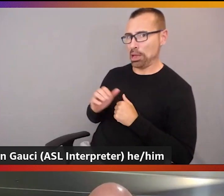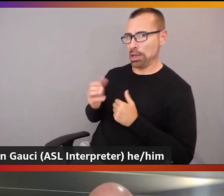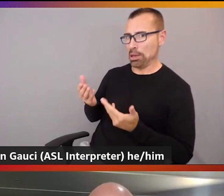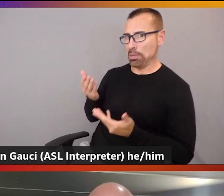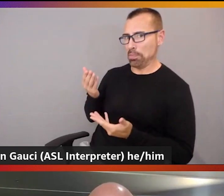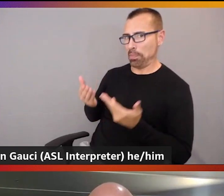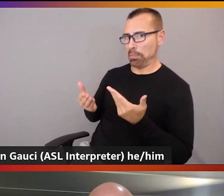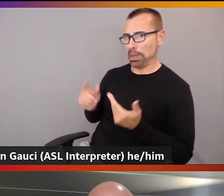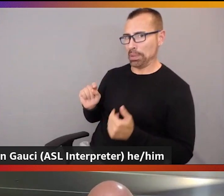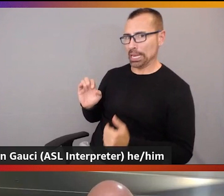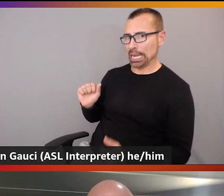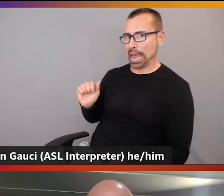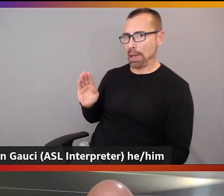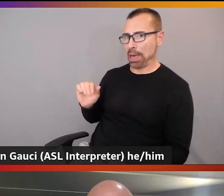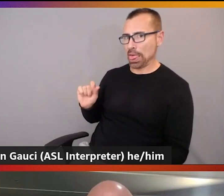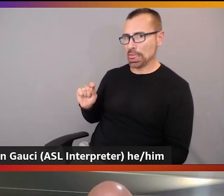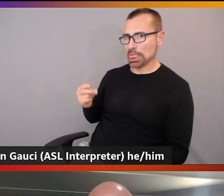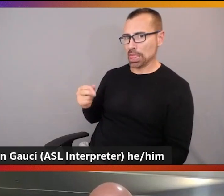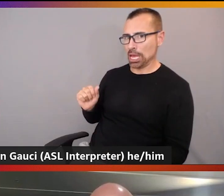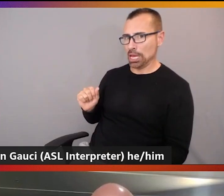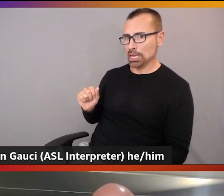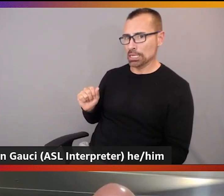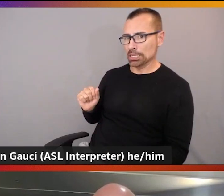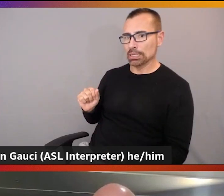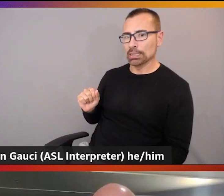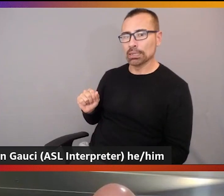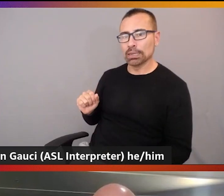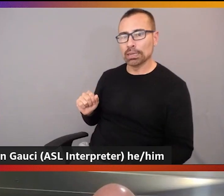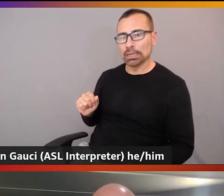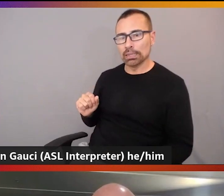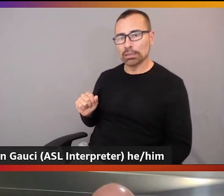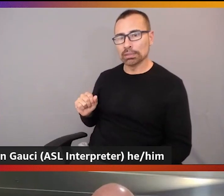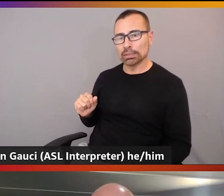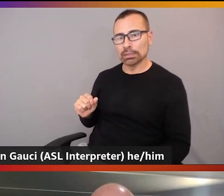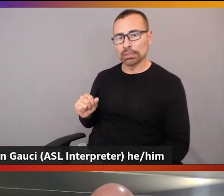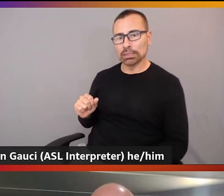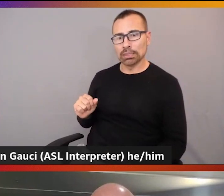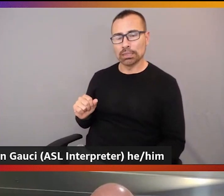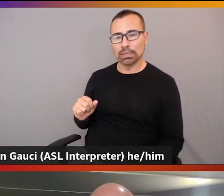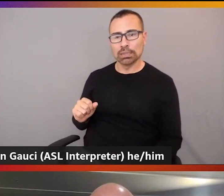Uh-oh. All right.